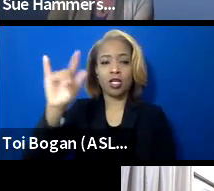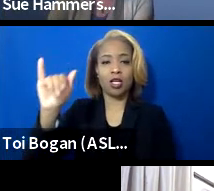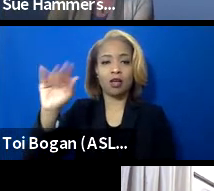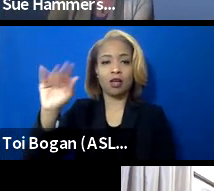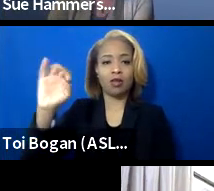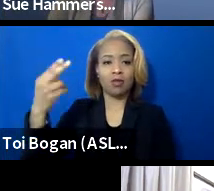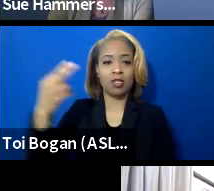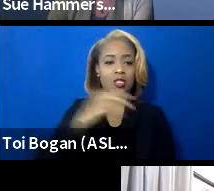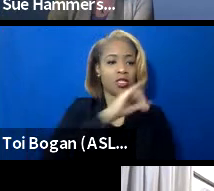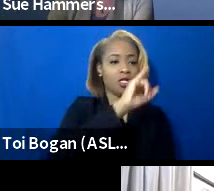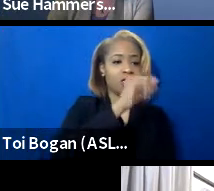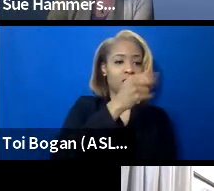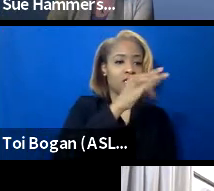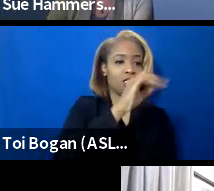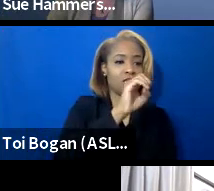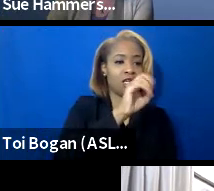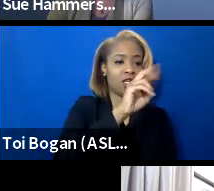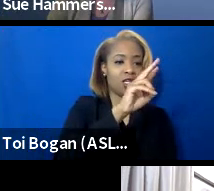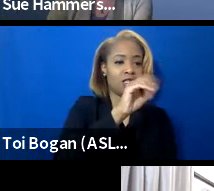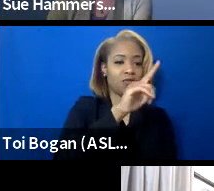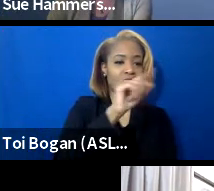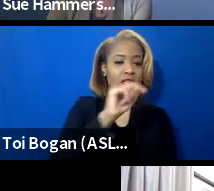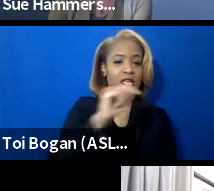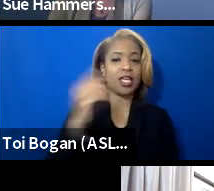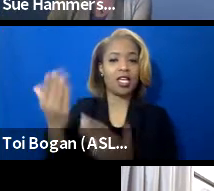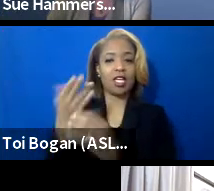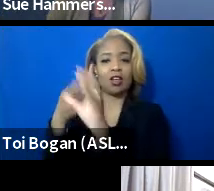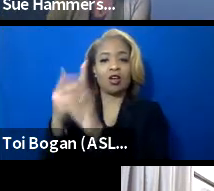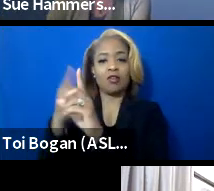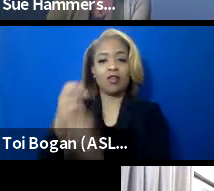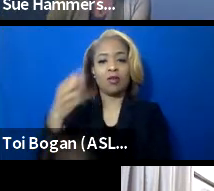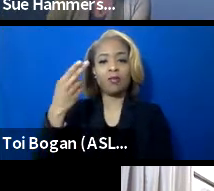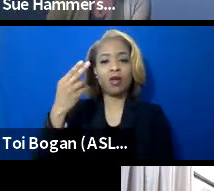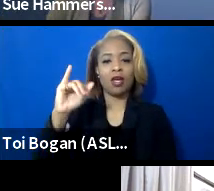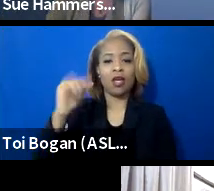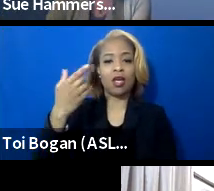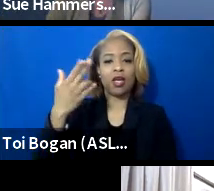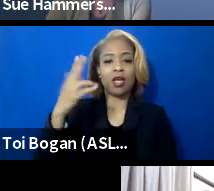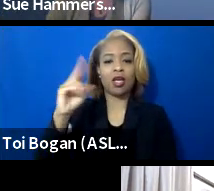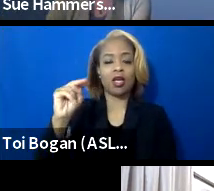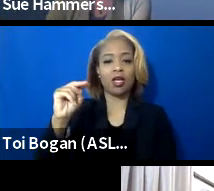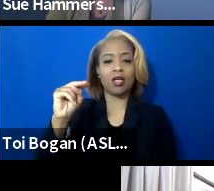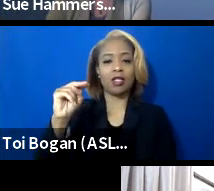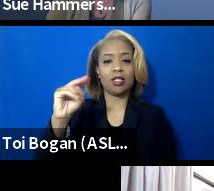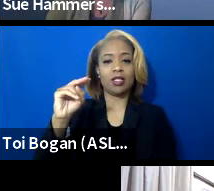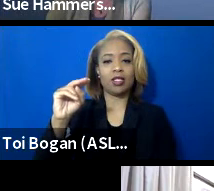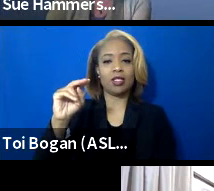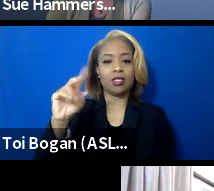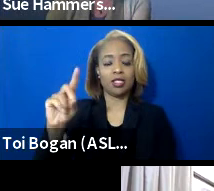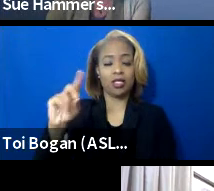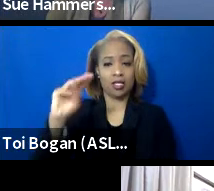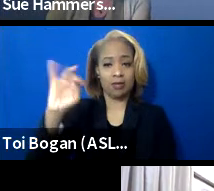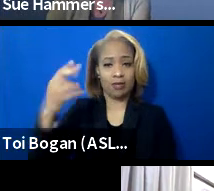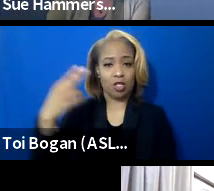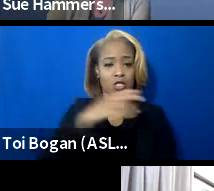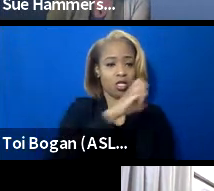Janice Villette. Present, attending remotely from Highland, Michigan. Erin